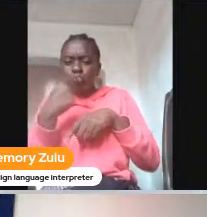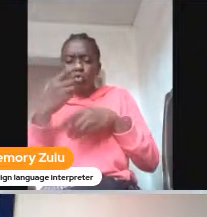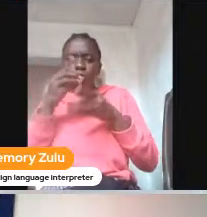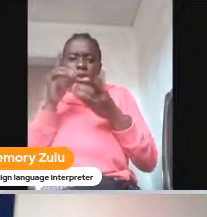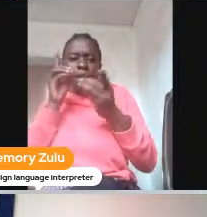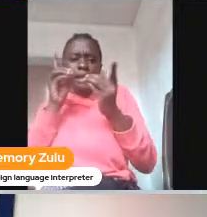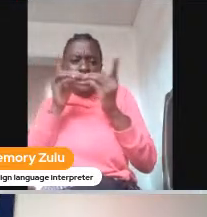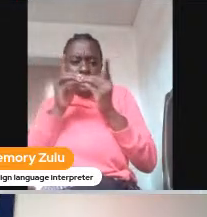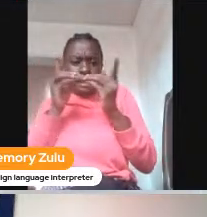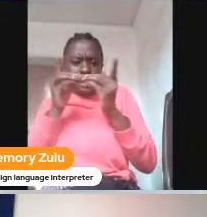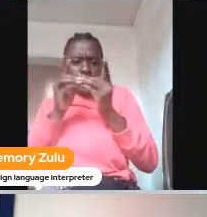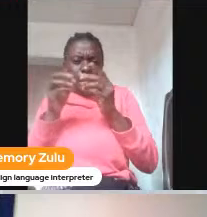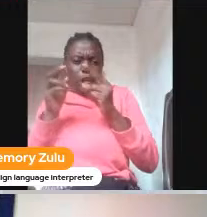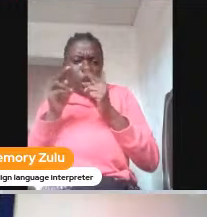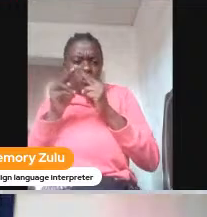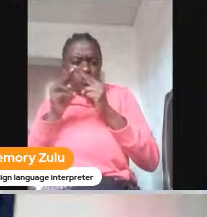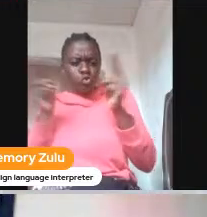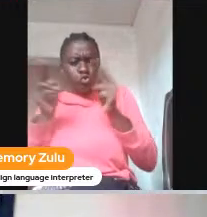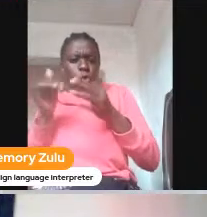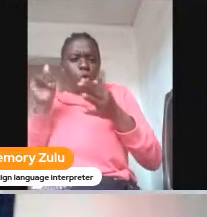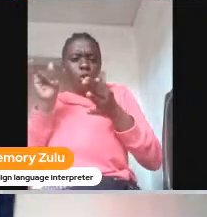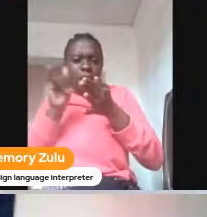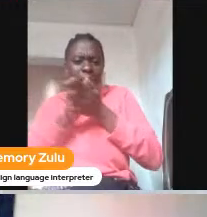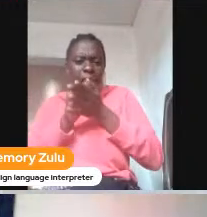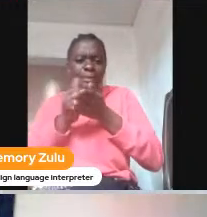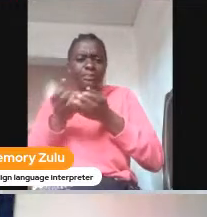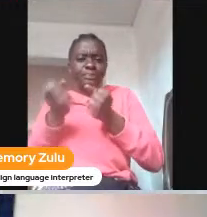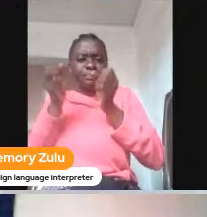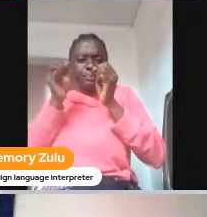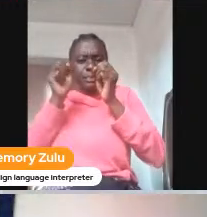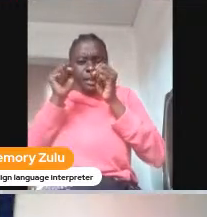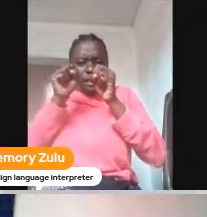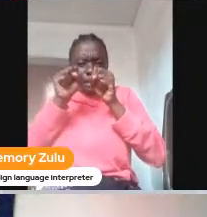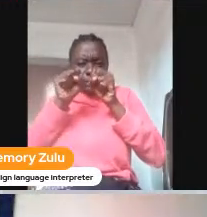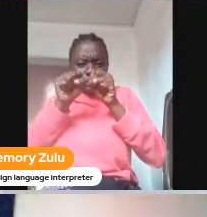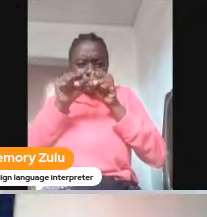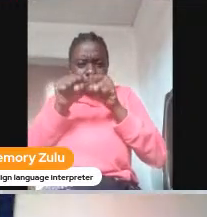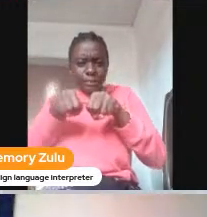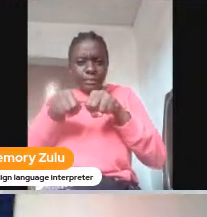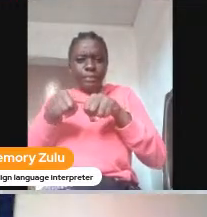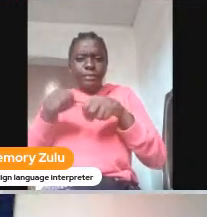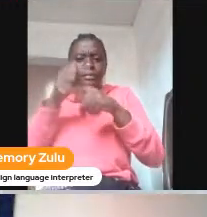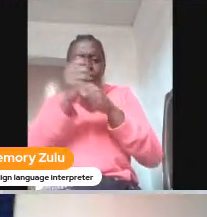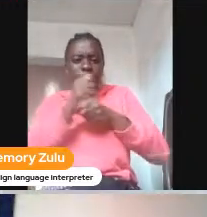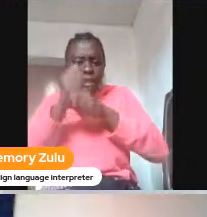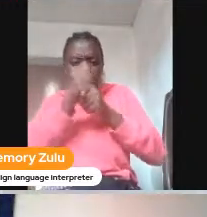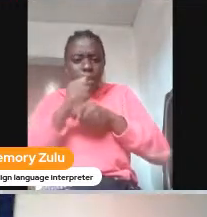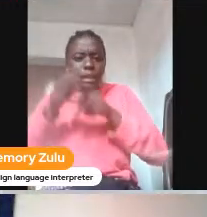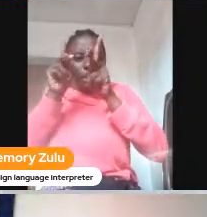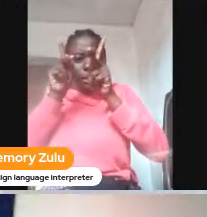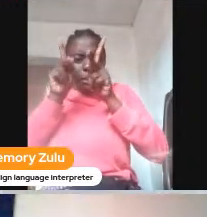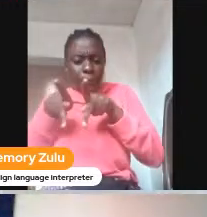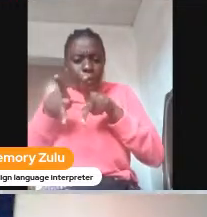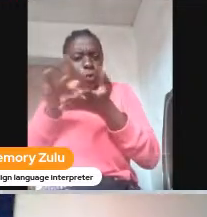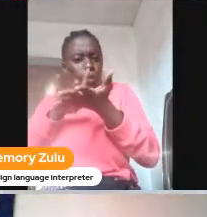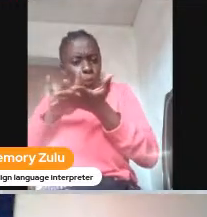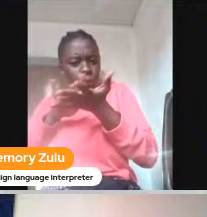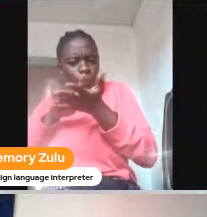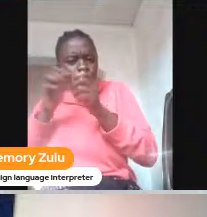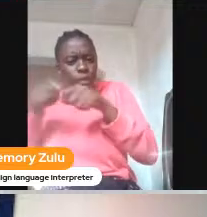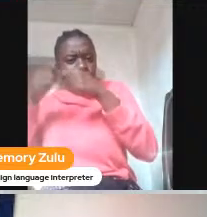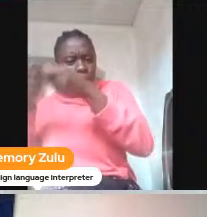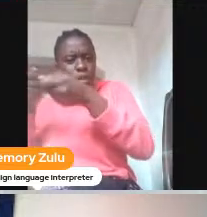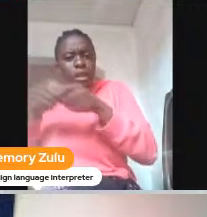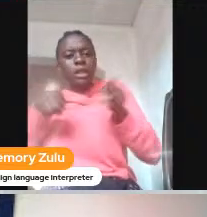people say, no, once you are treated for syphilis, then you can't have it. The reason why we encourage partner notification is that when you are